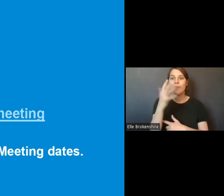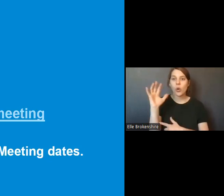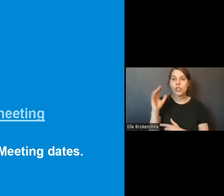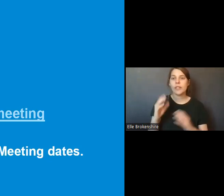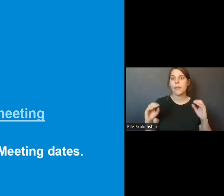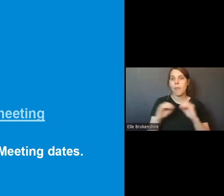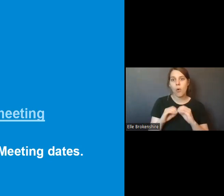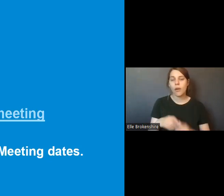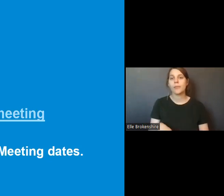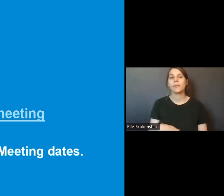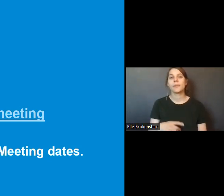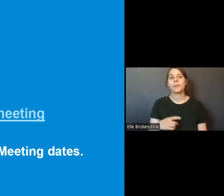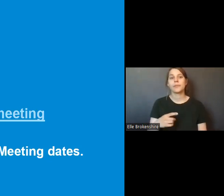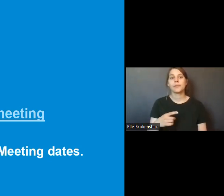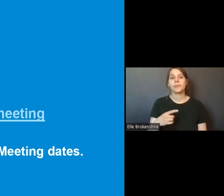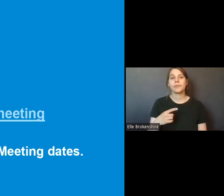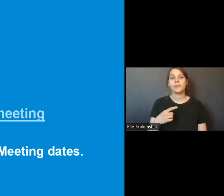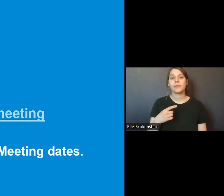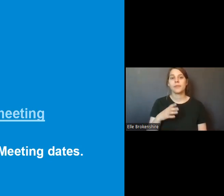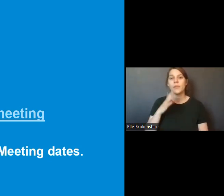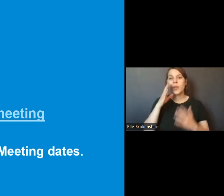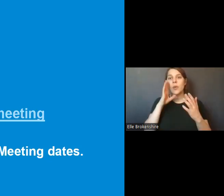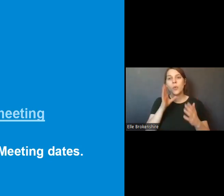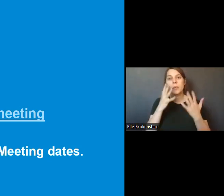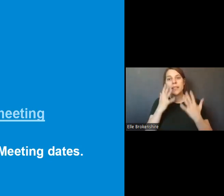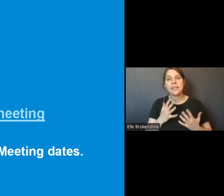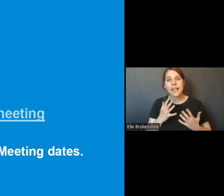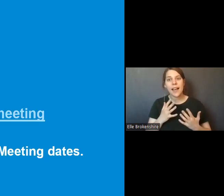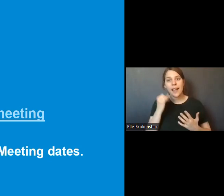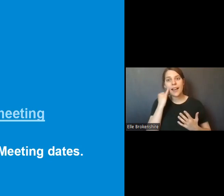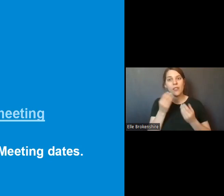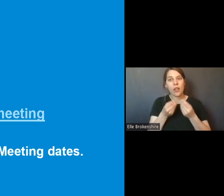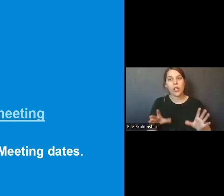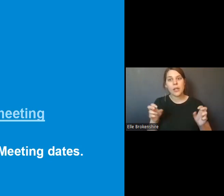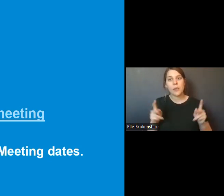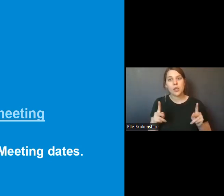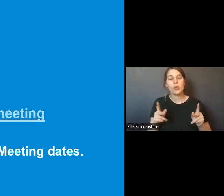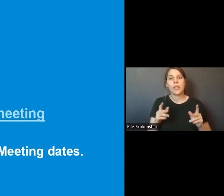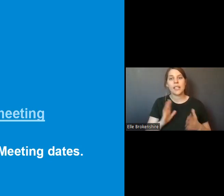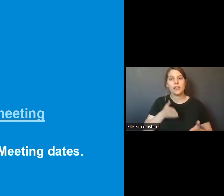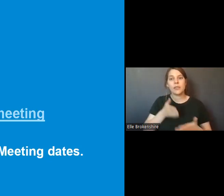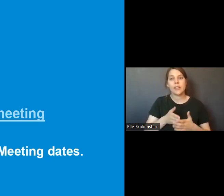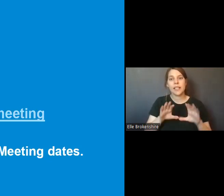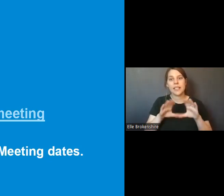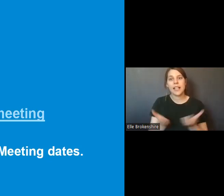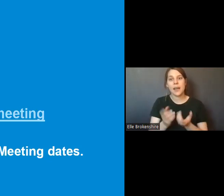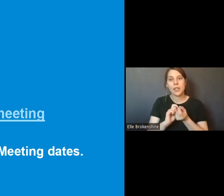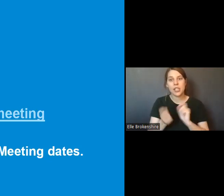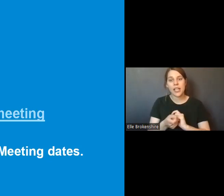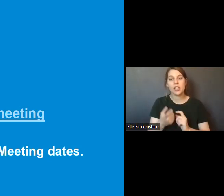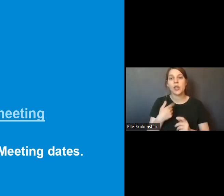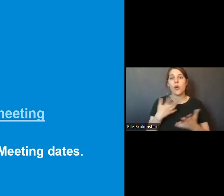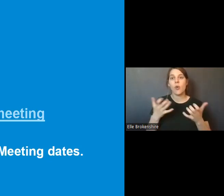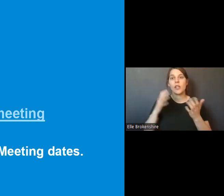service this forest provides in fighting climate change. Forests counter this effect by absorbing the carbon dioxide in the